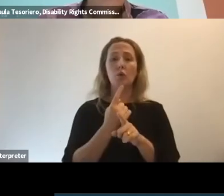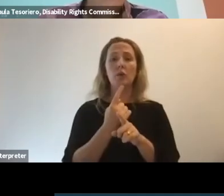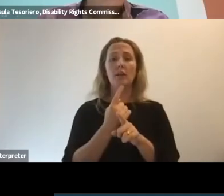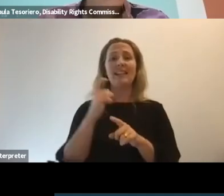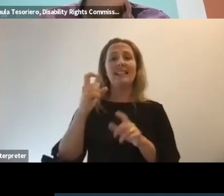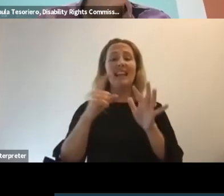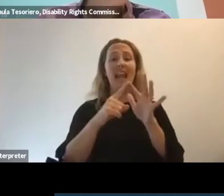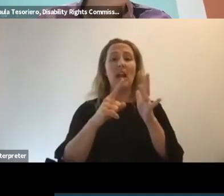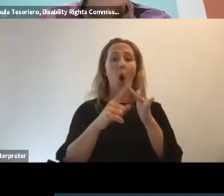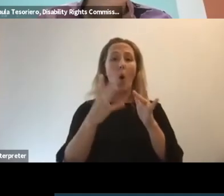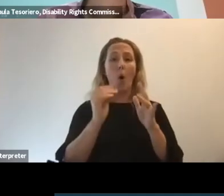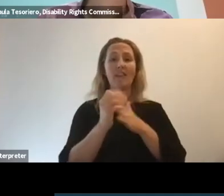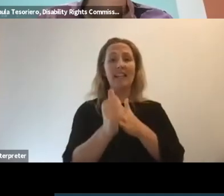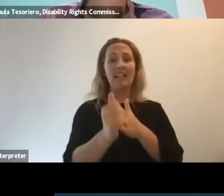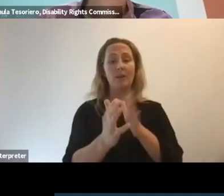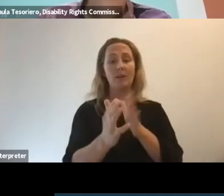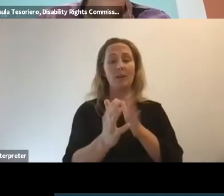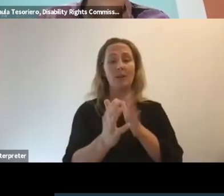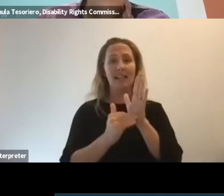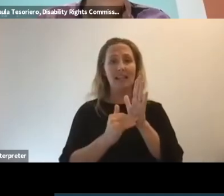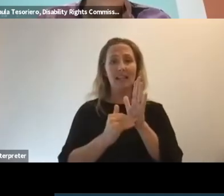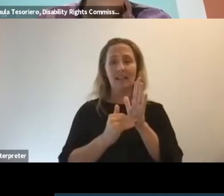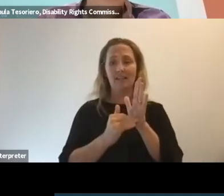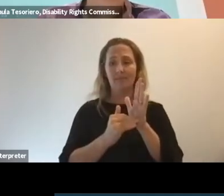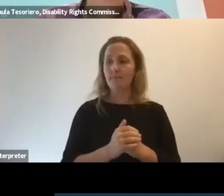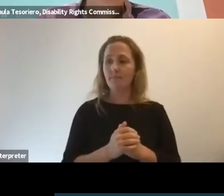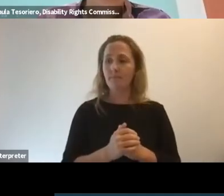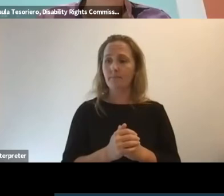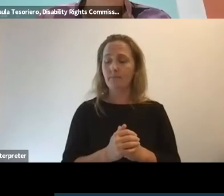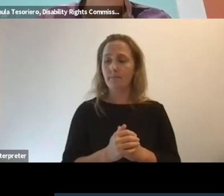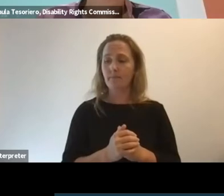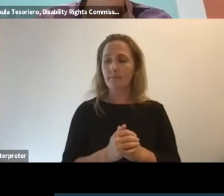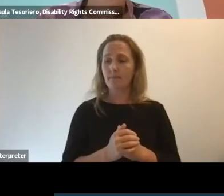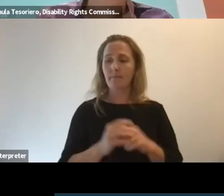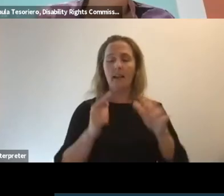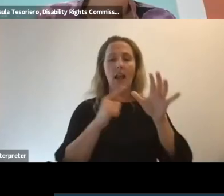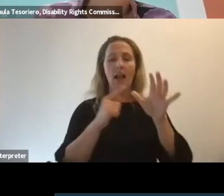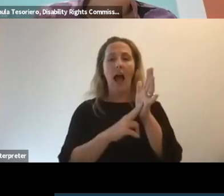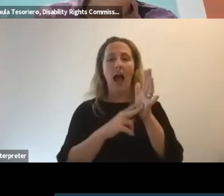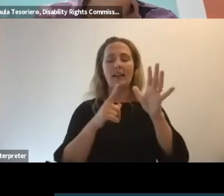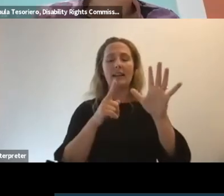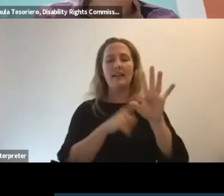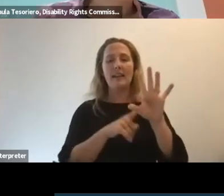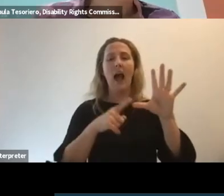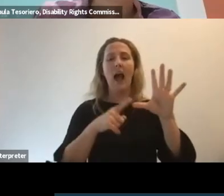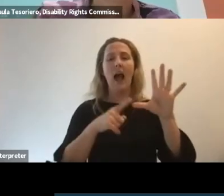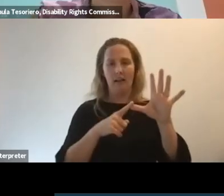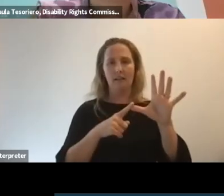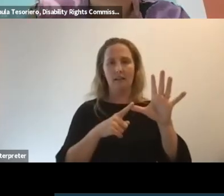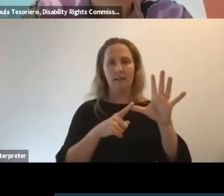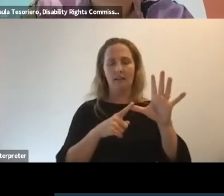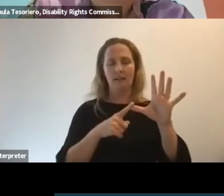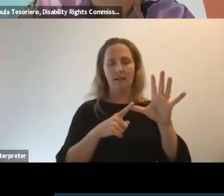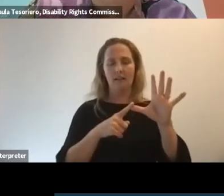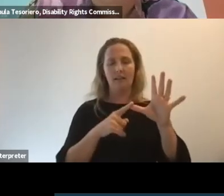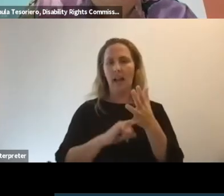incoming CEO Anya Satyanath, a week ago, and she said to me, leaders today need to be the